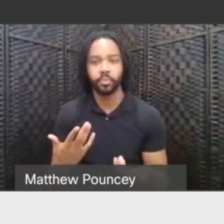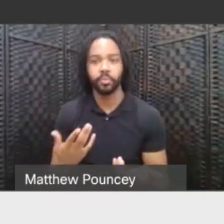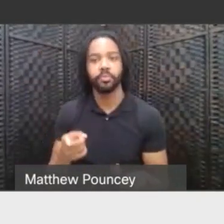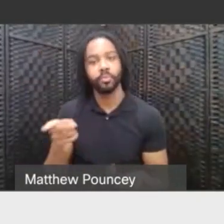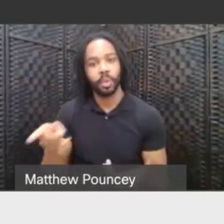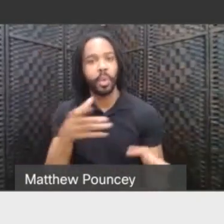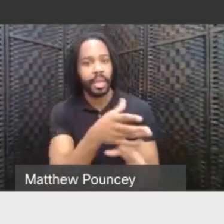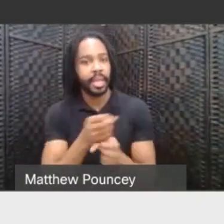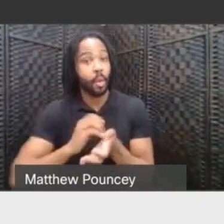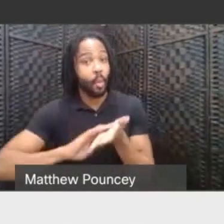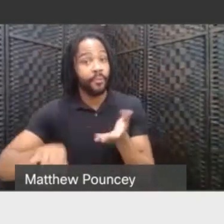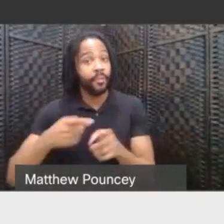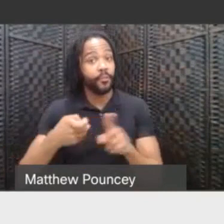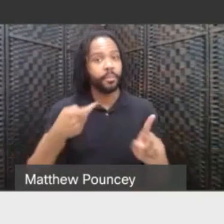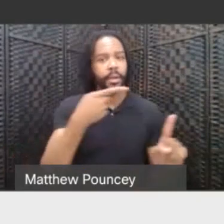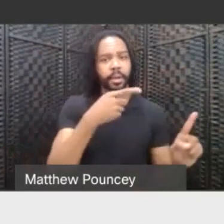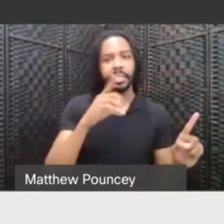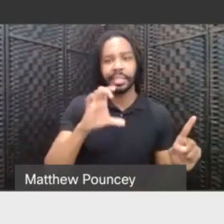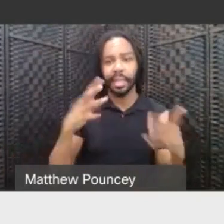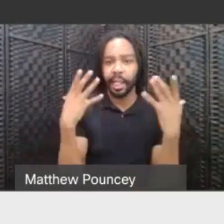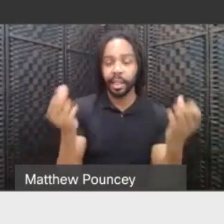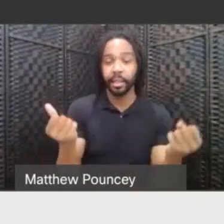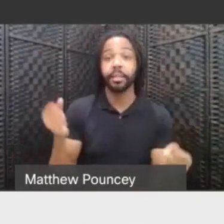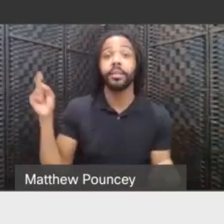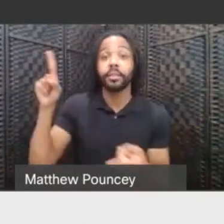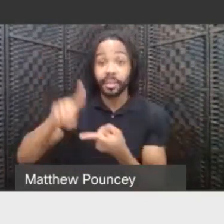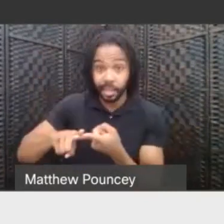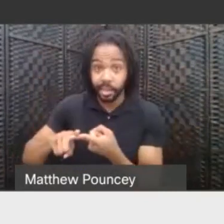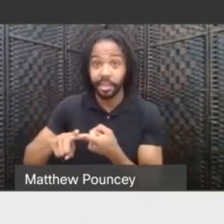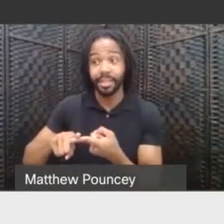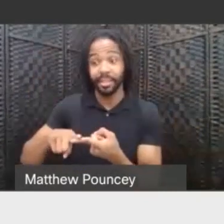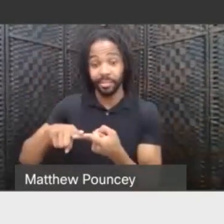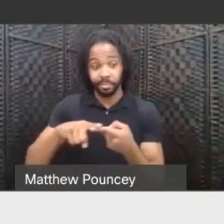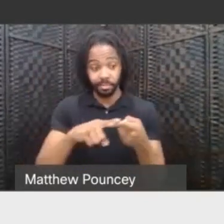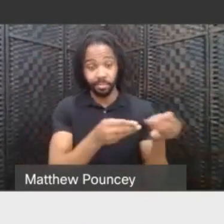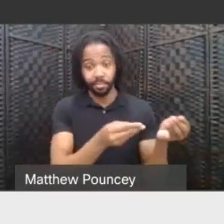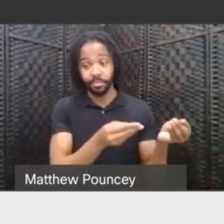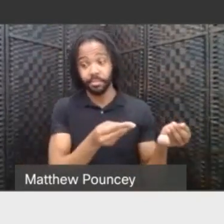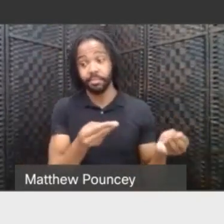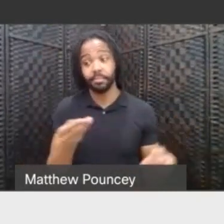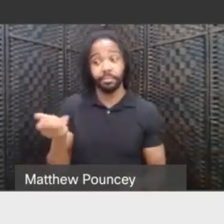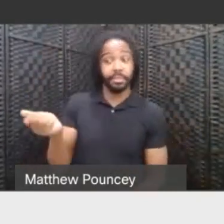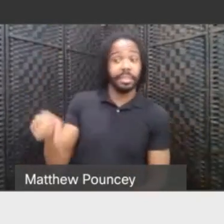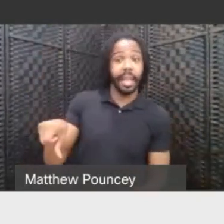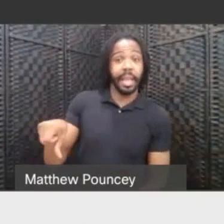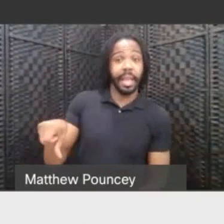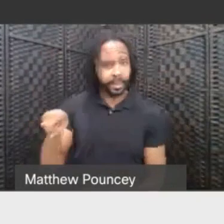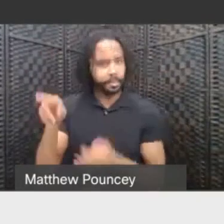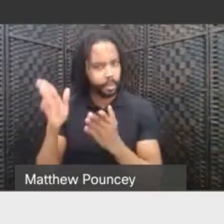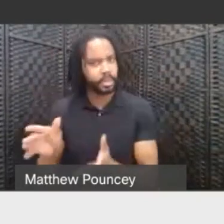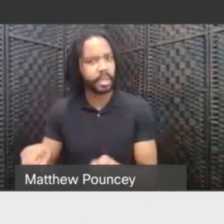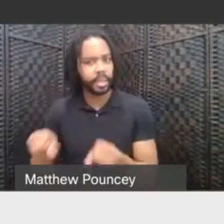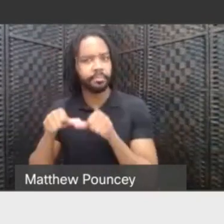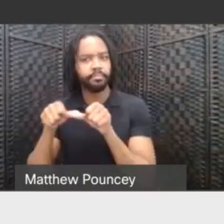waiver from DC Health. Until that waiver is denied, they can continue without